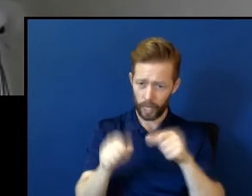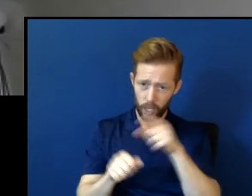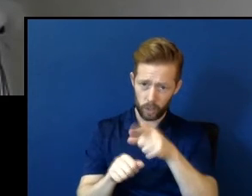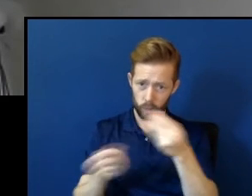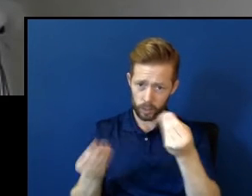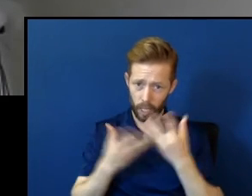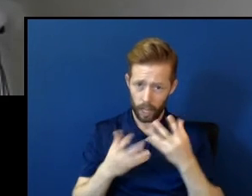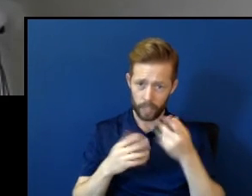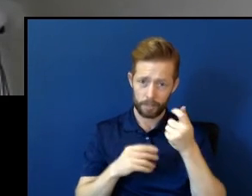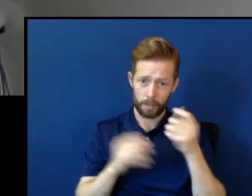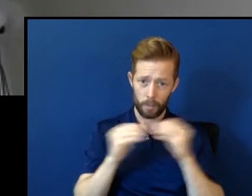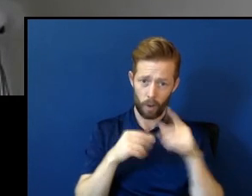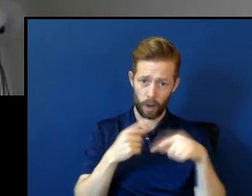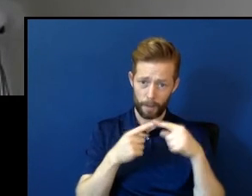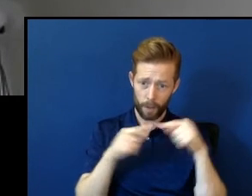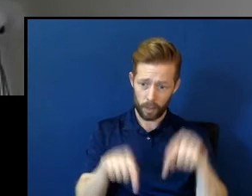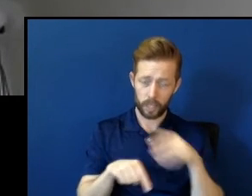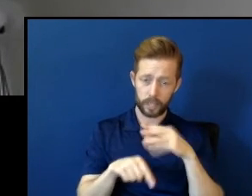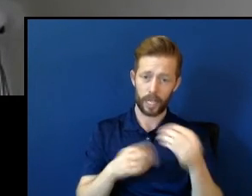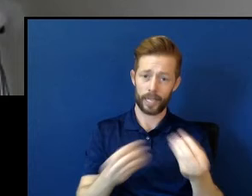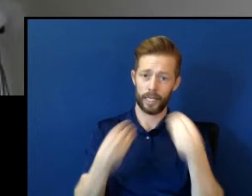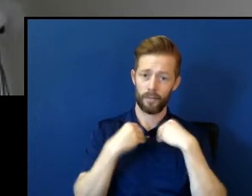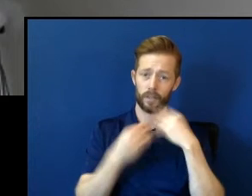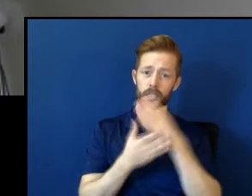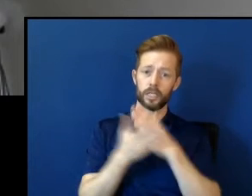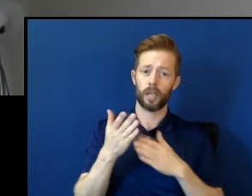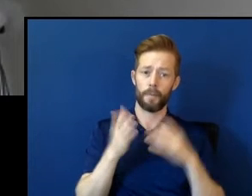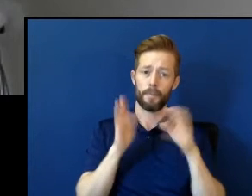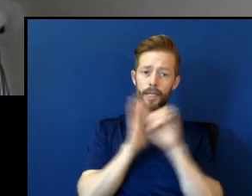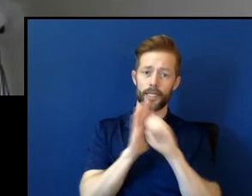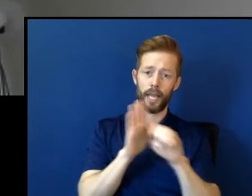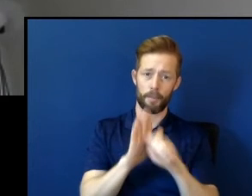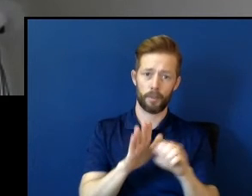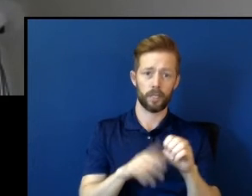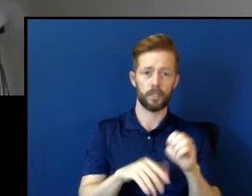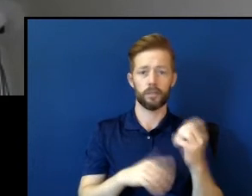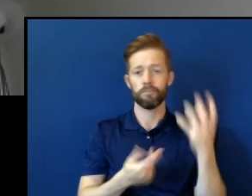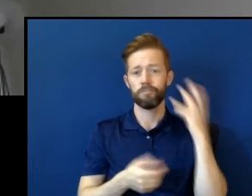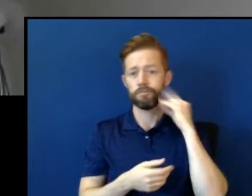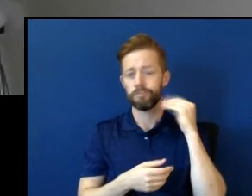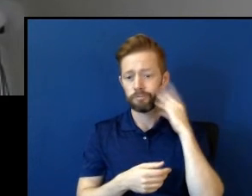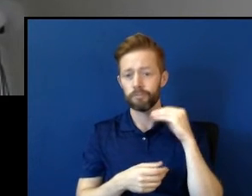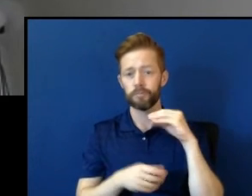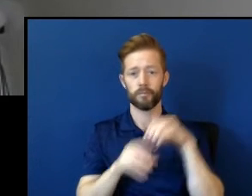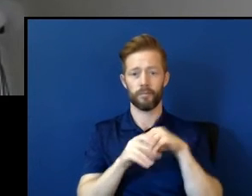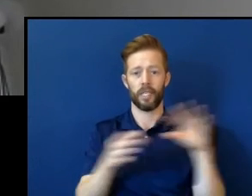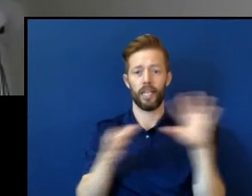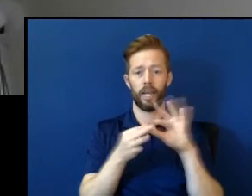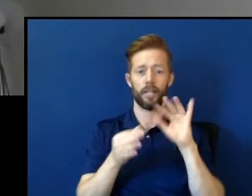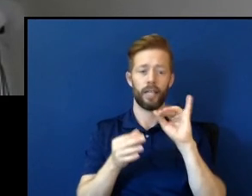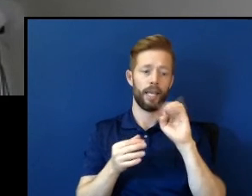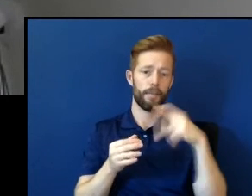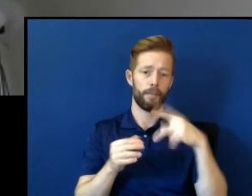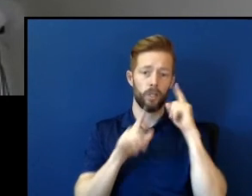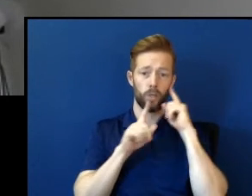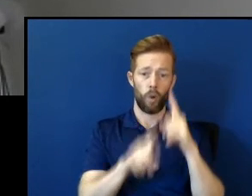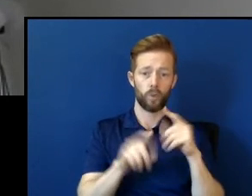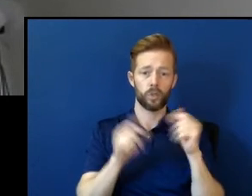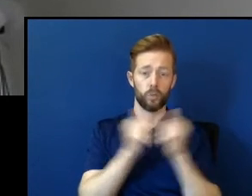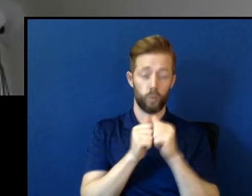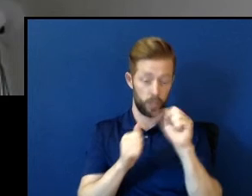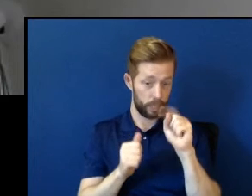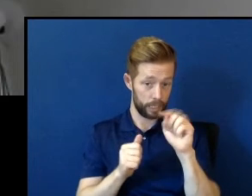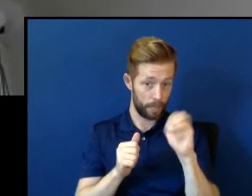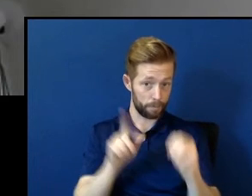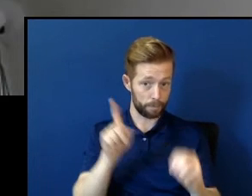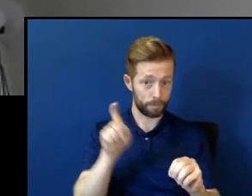monitoring progress. So can you tell us a little bit more about this and give us some examples or your experience in connecting